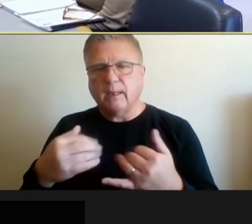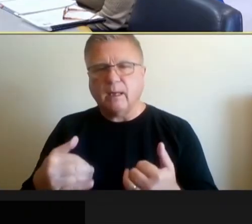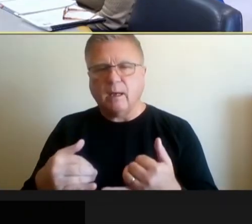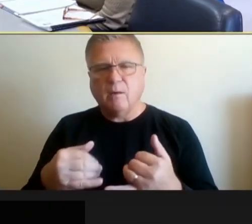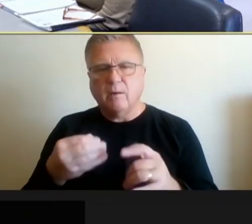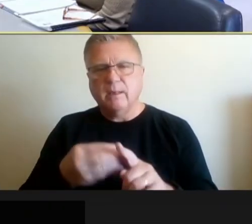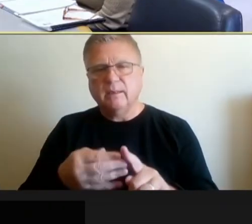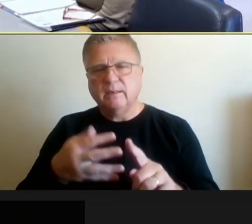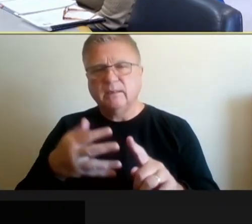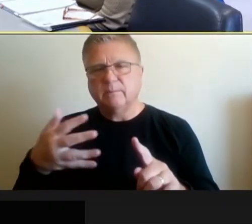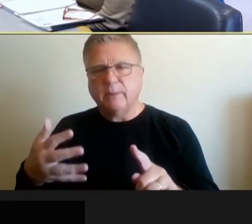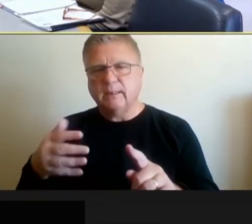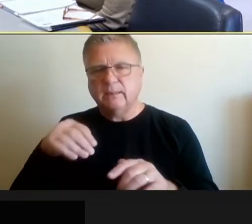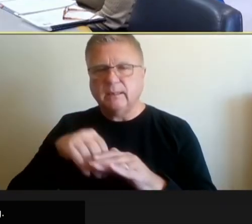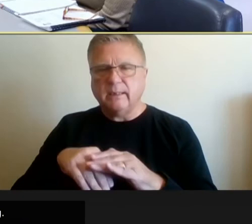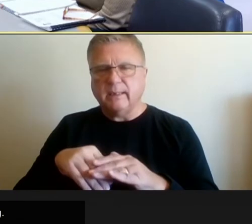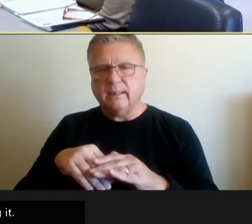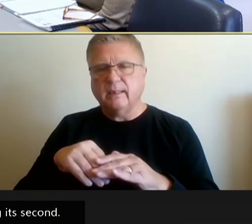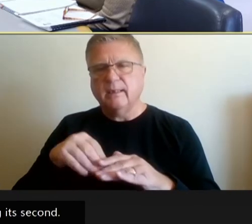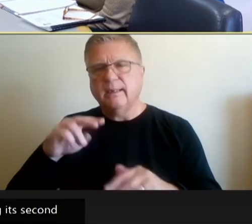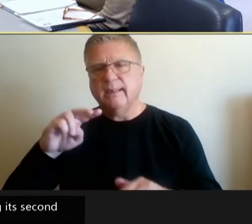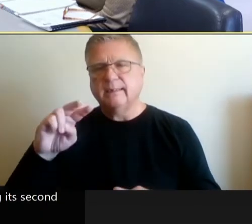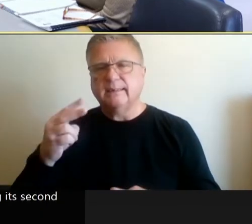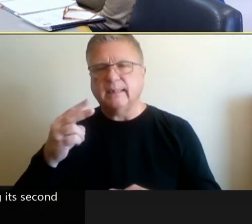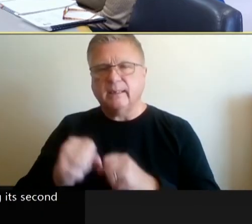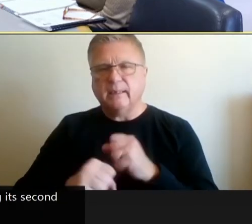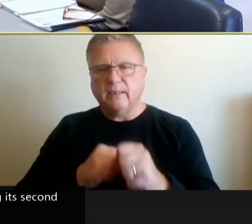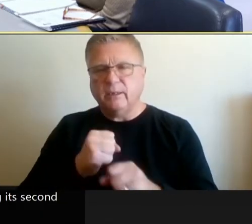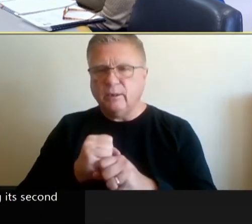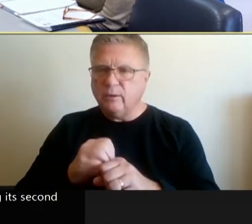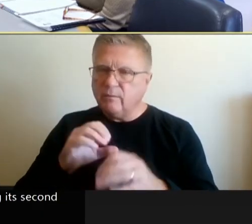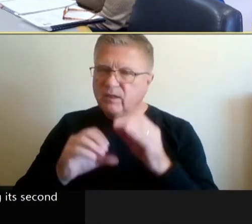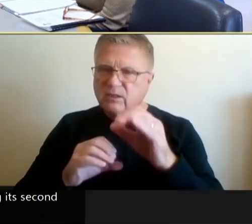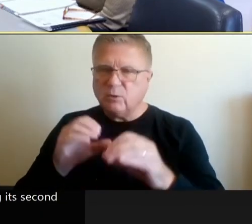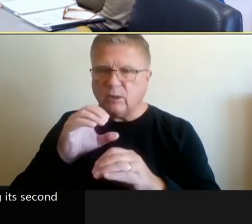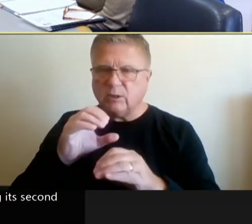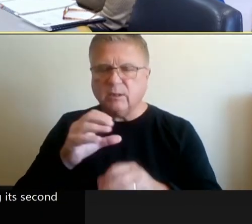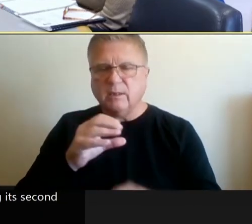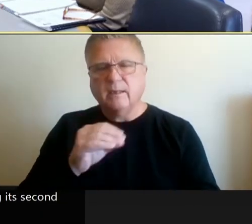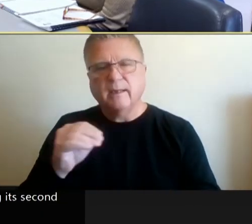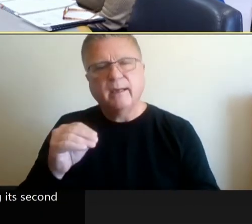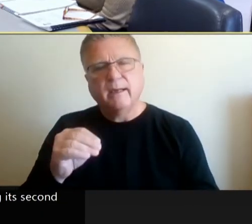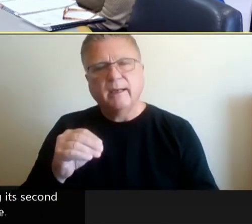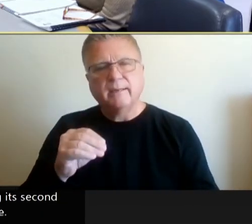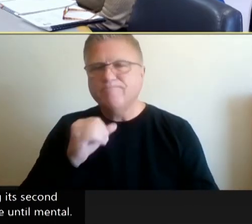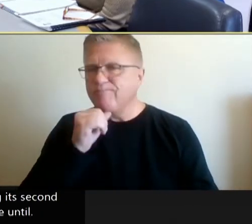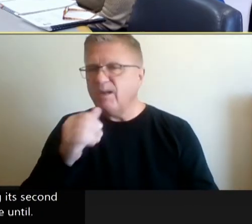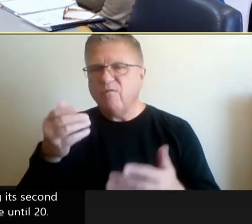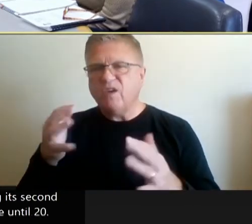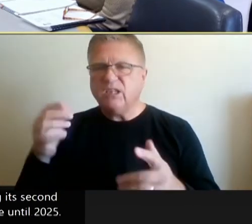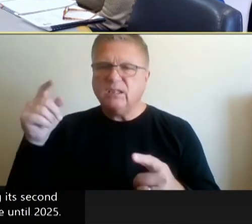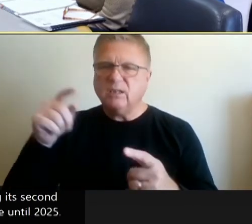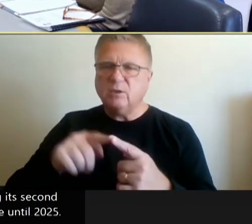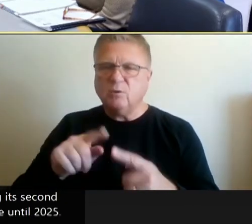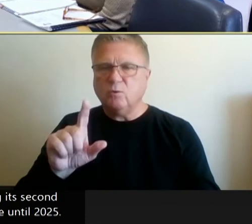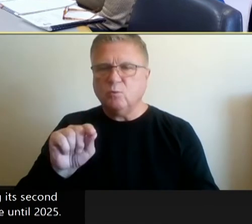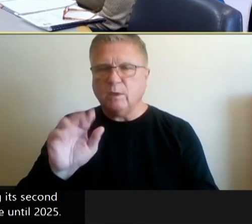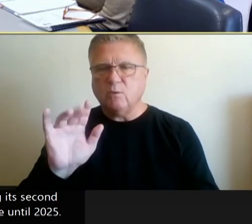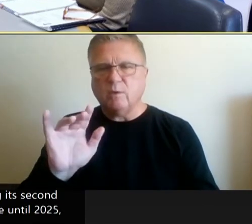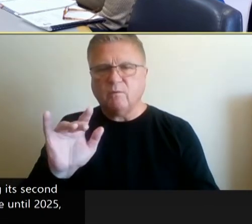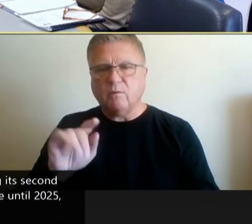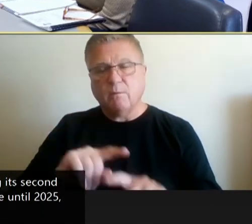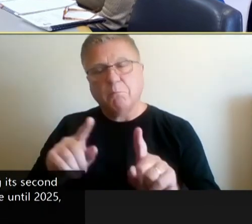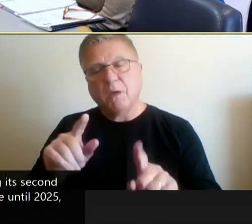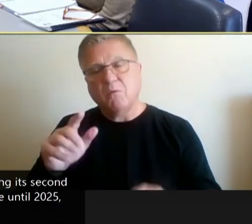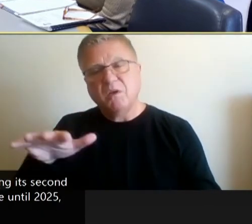is entering its second year of construction, and it won't be done until 2025, but we